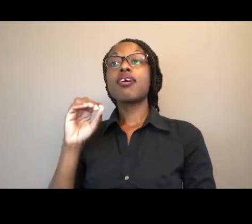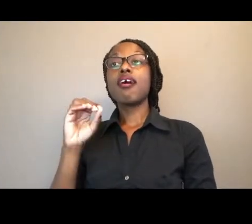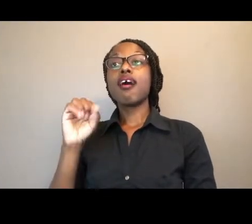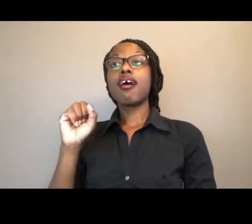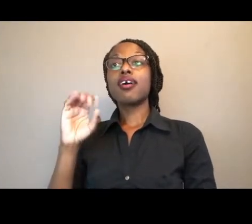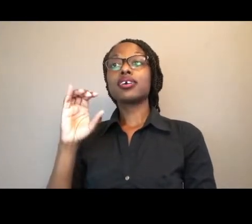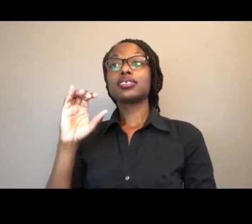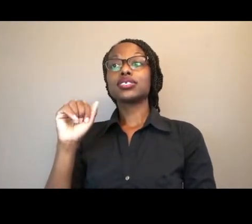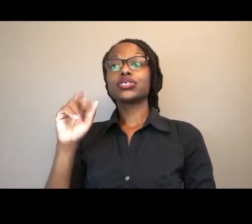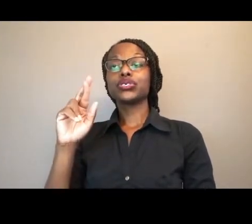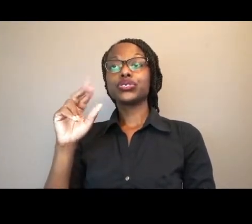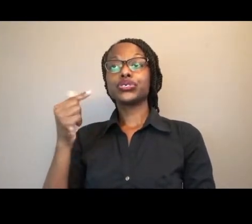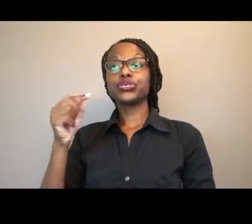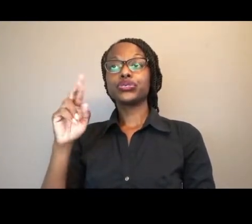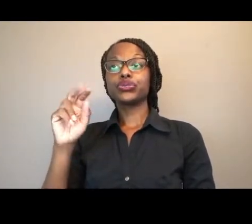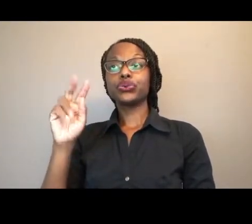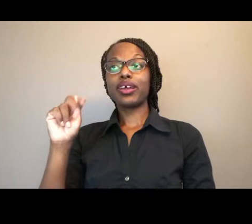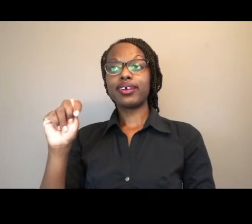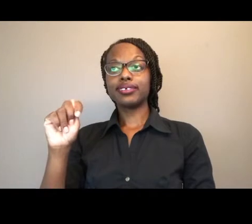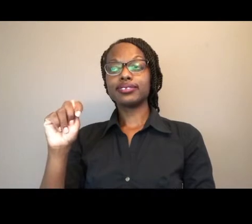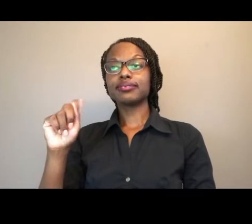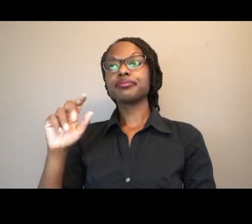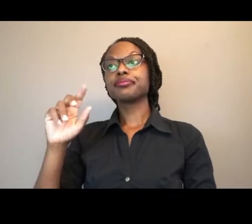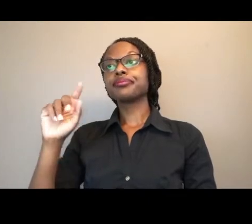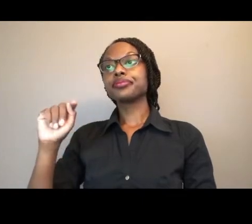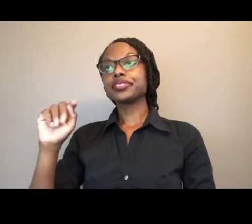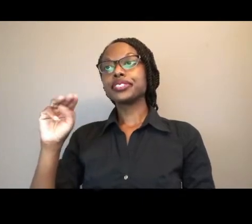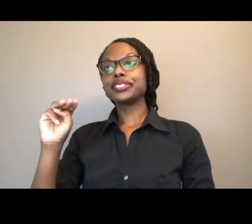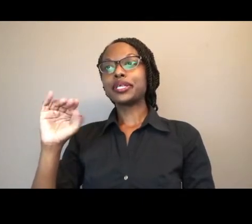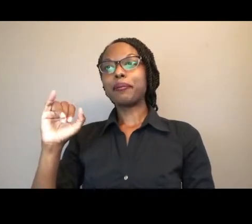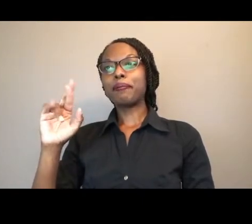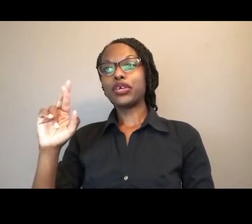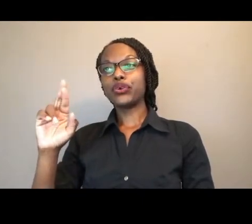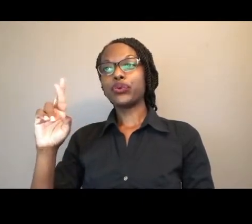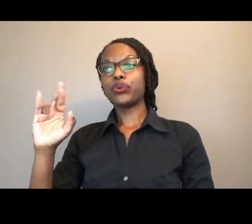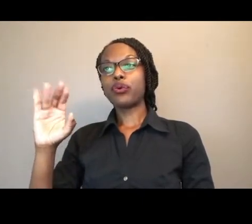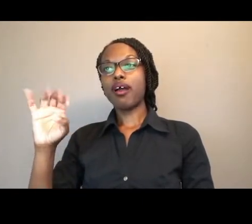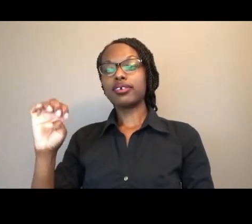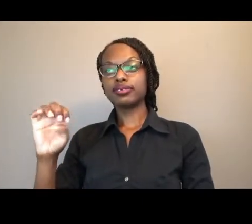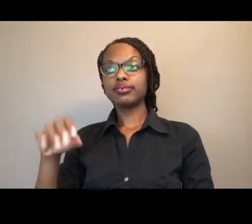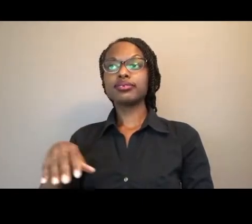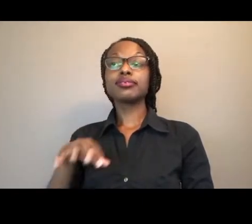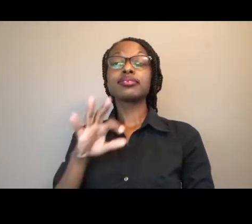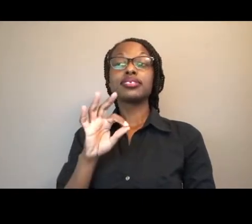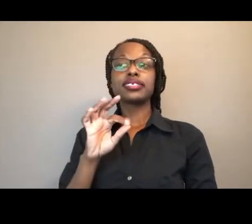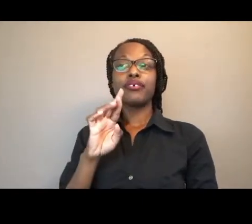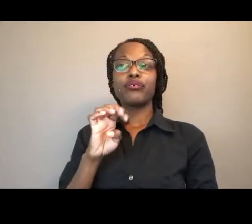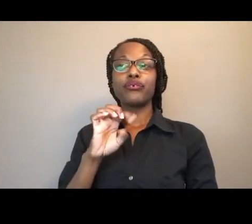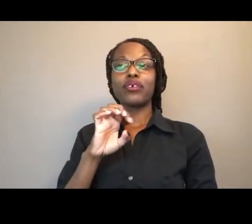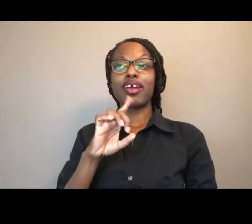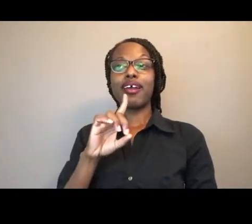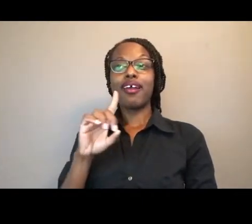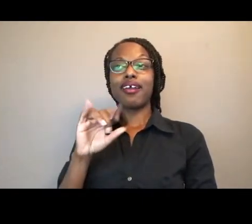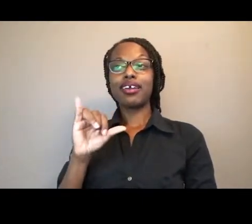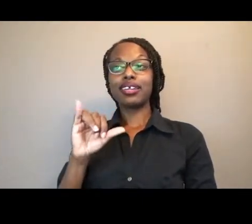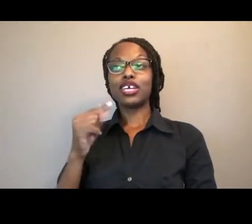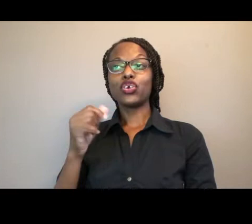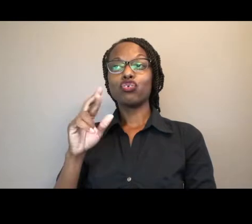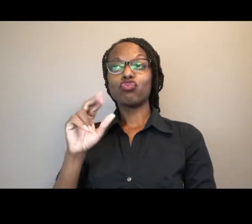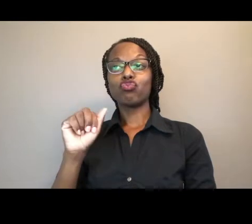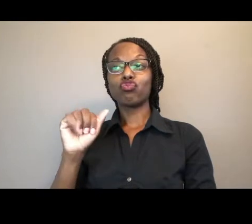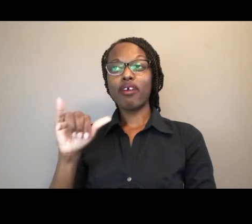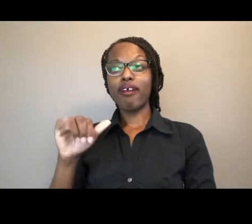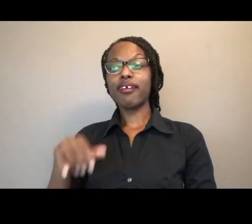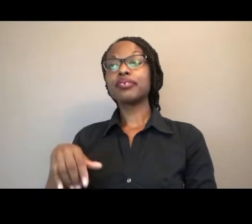that more than a quarter of the people killed by police violence are people with disabilities. The disabled lives of Alfred Alango, Heath